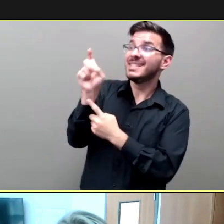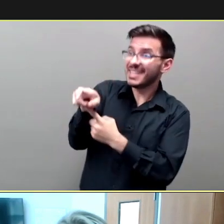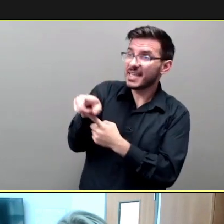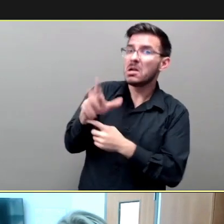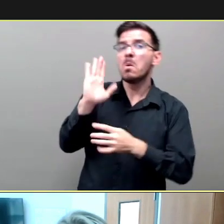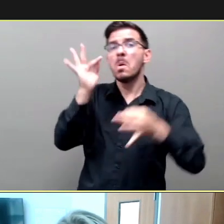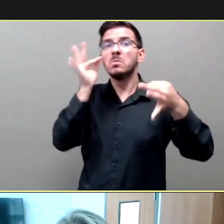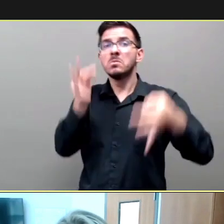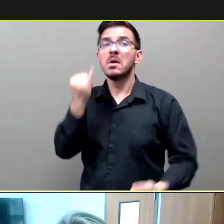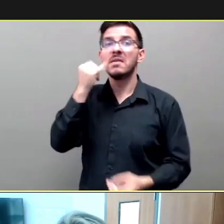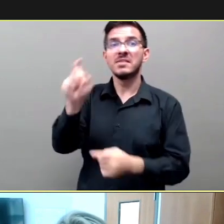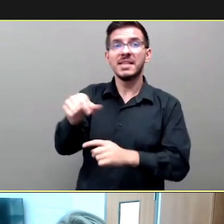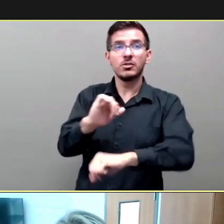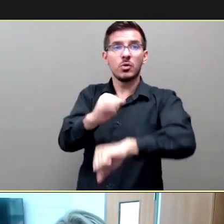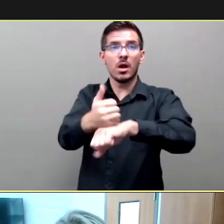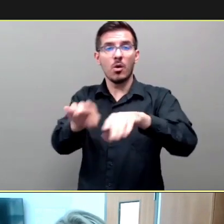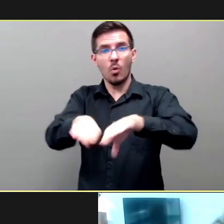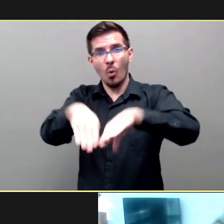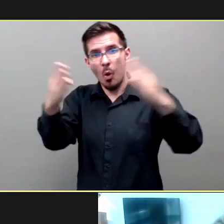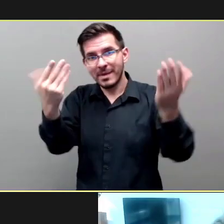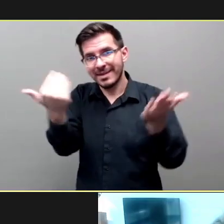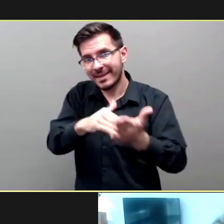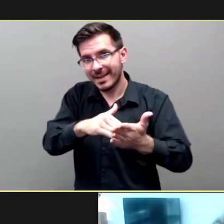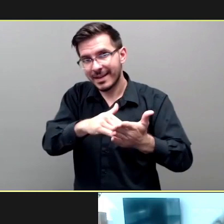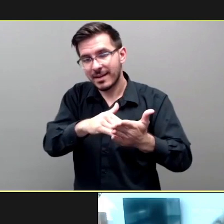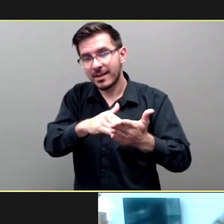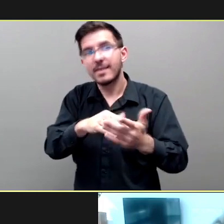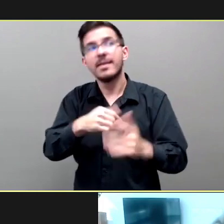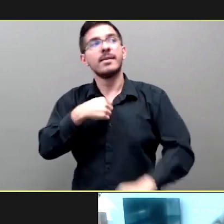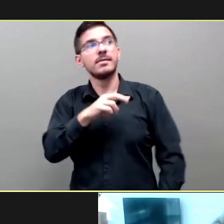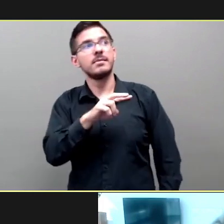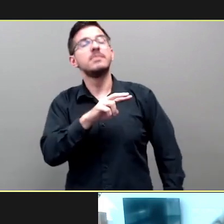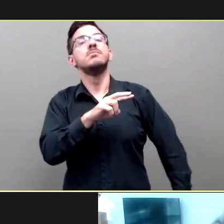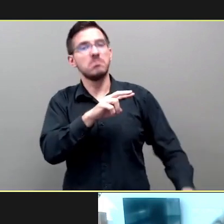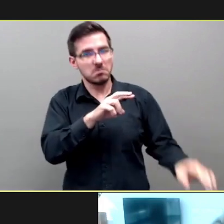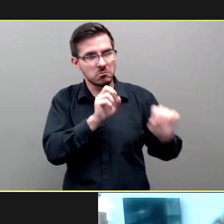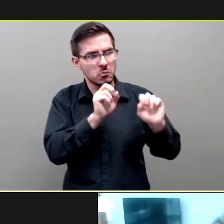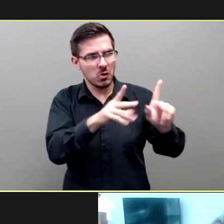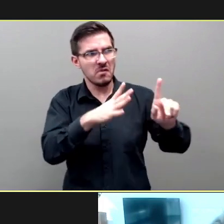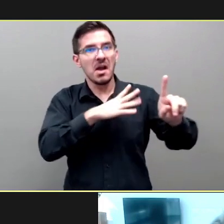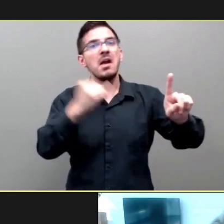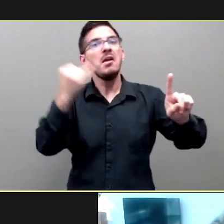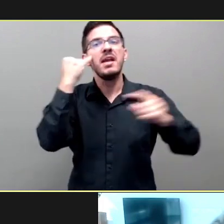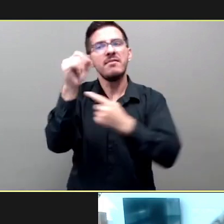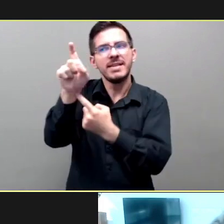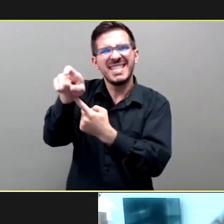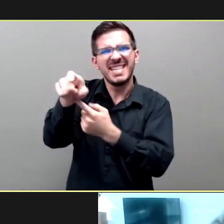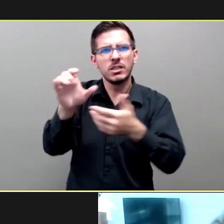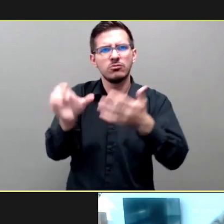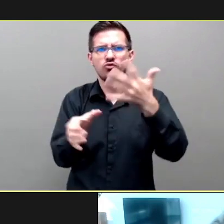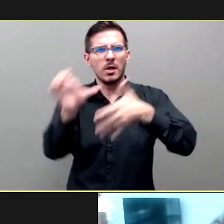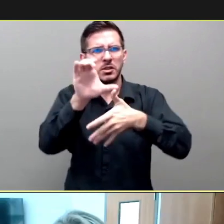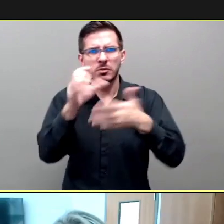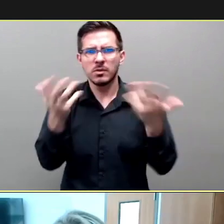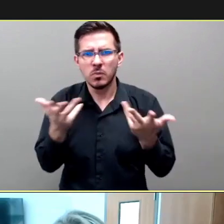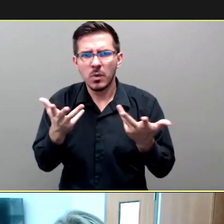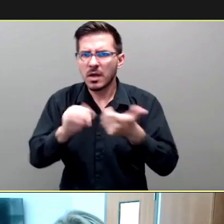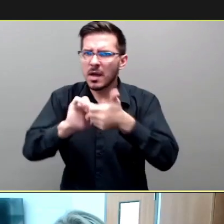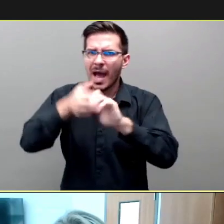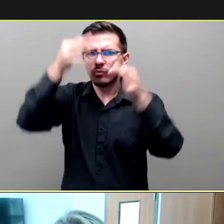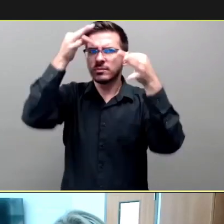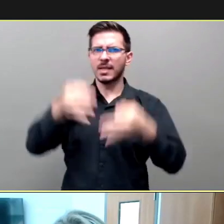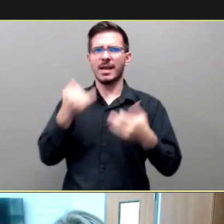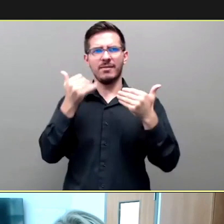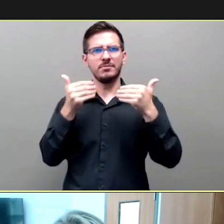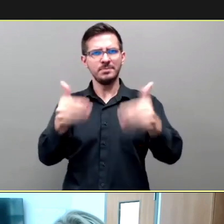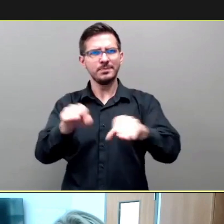shelters is necessary," unquote. What are the criteria that HHS and DOH will use to make that determination?